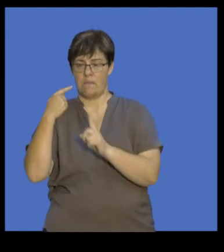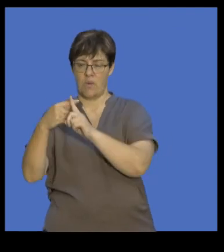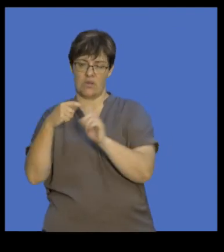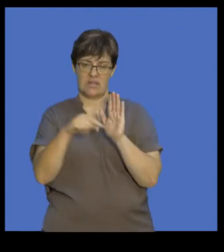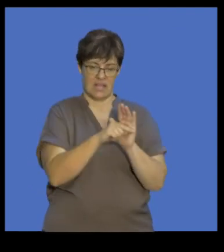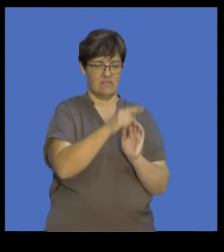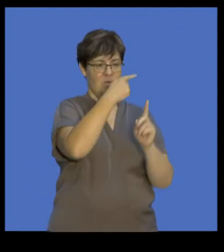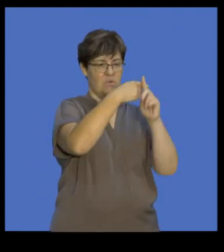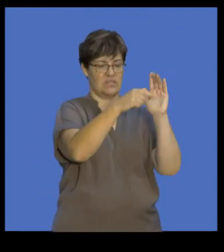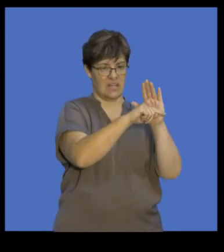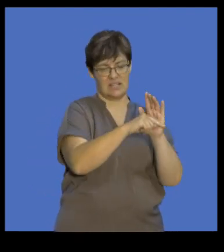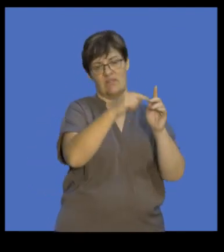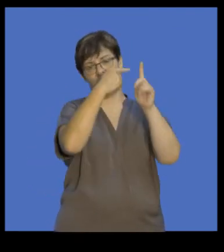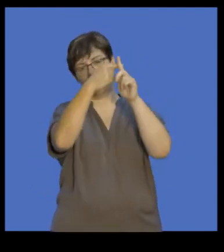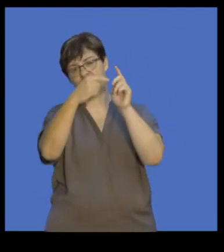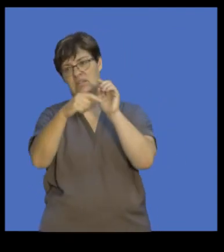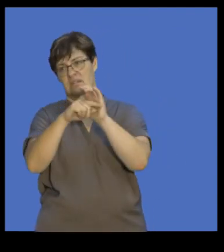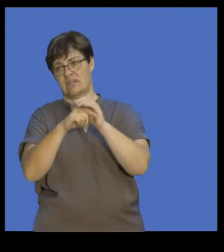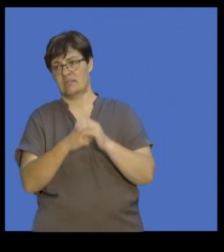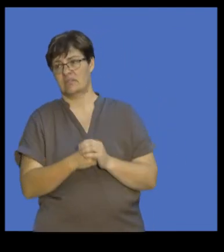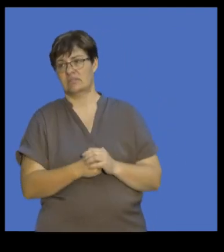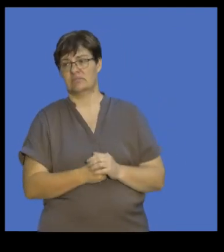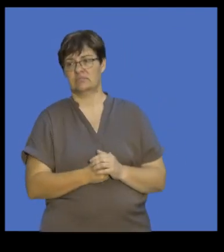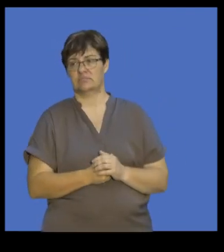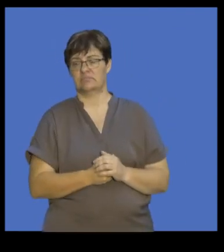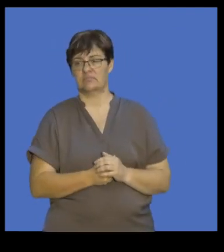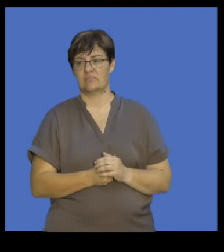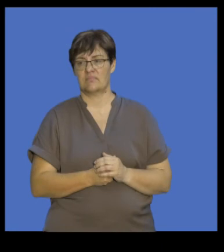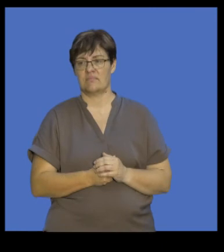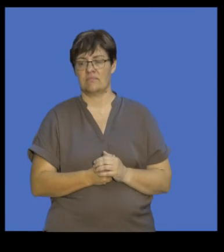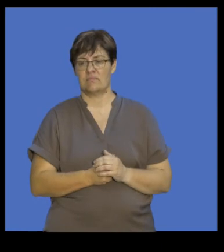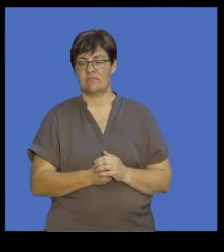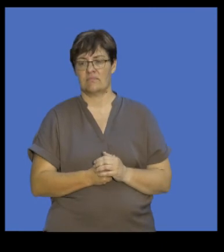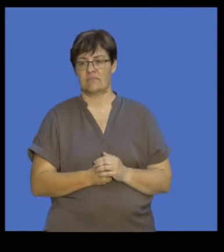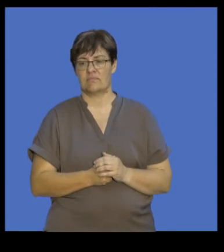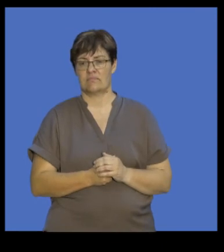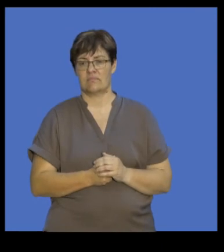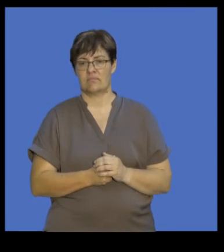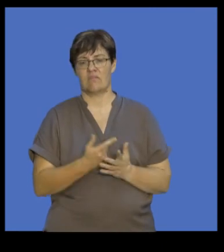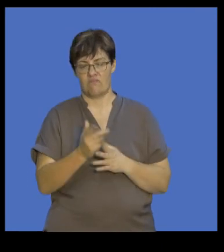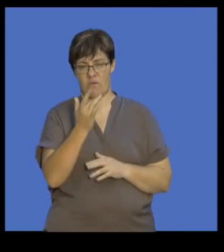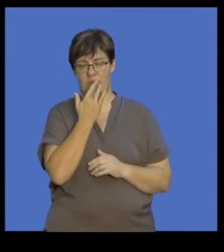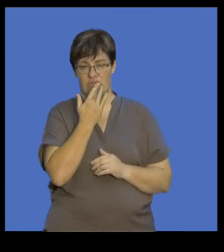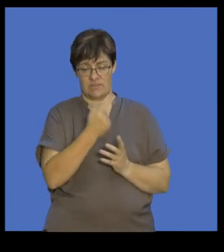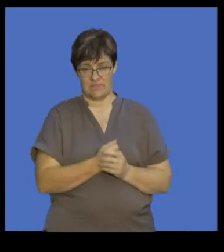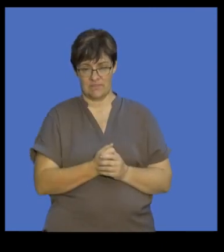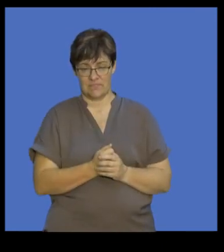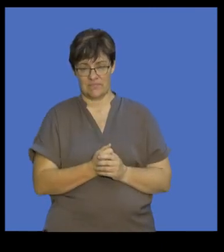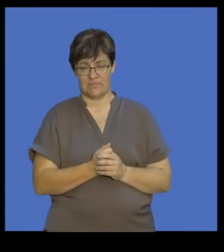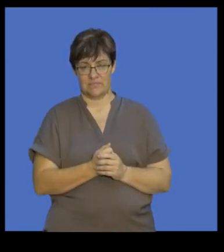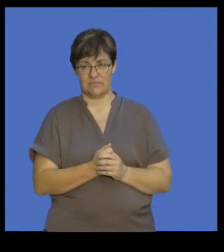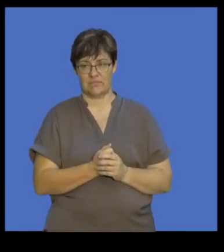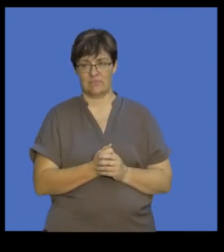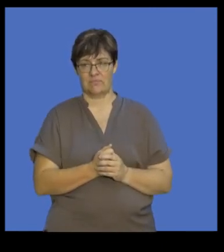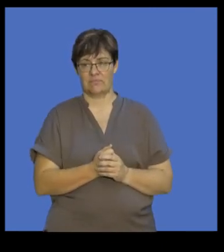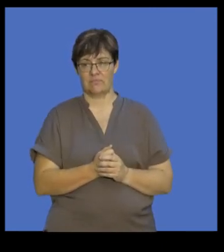on the ammeter, that's what we have. We have already demonstrated that from the positive to the negative of the